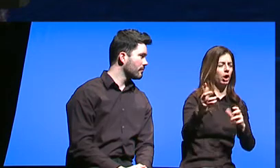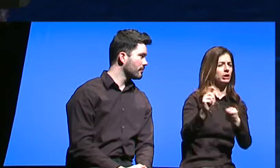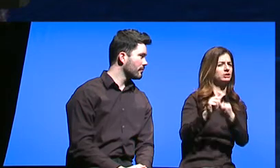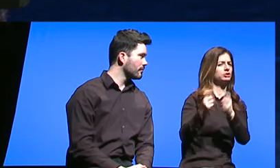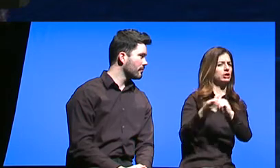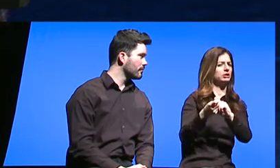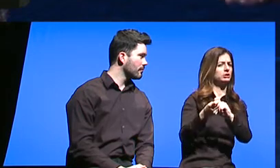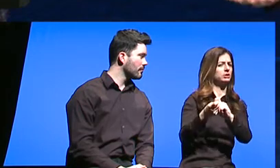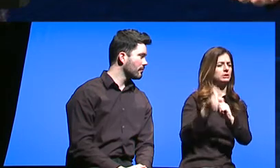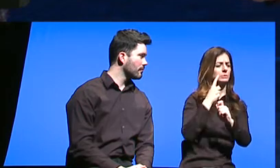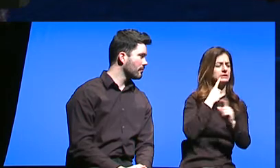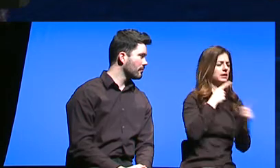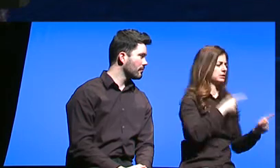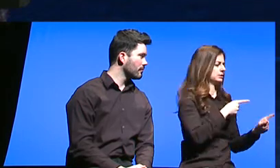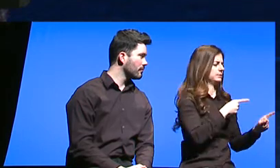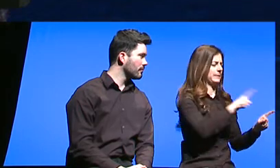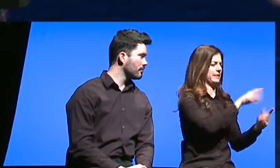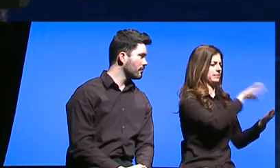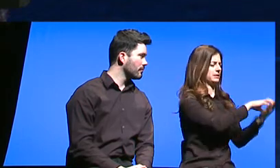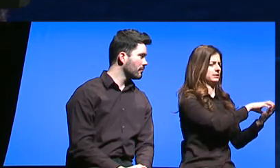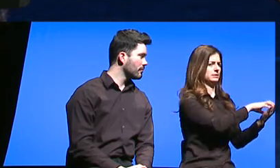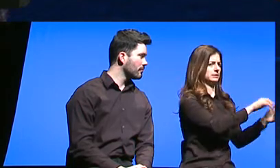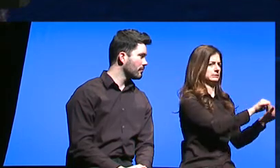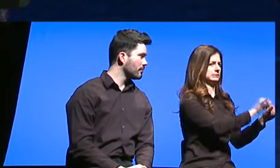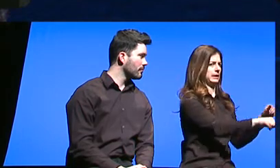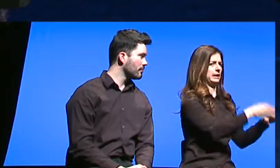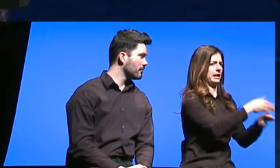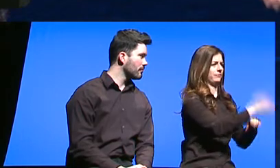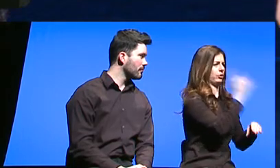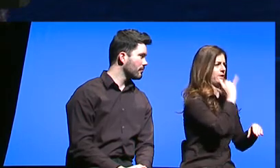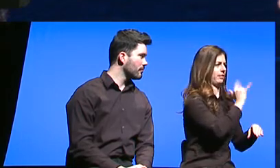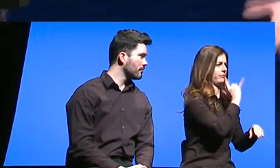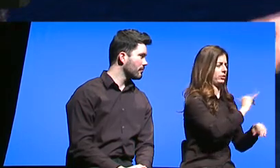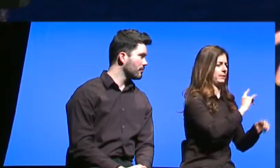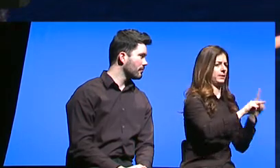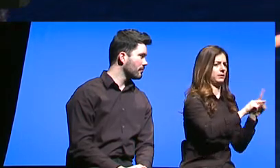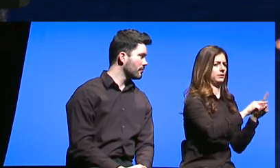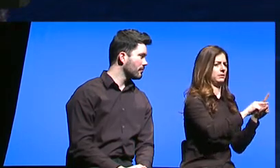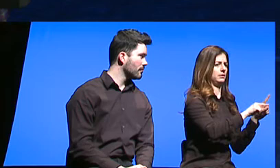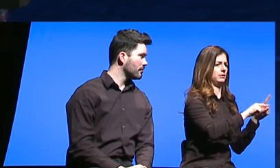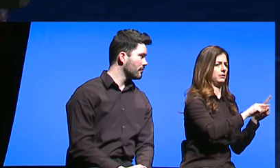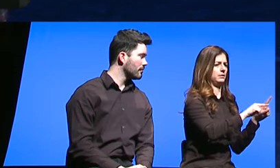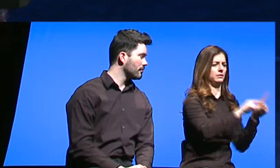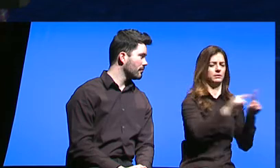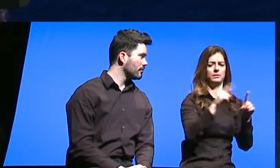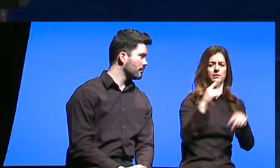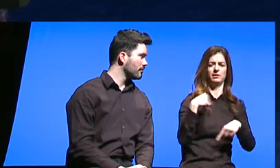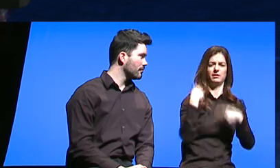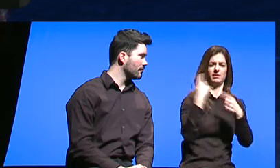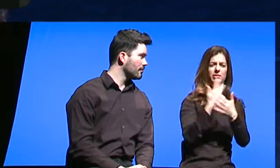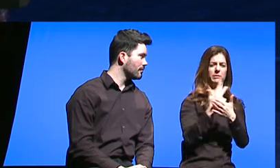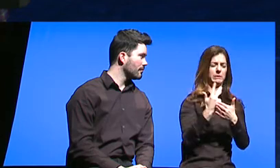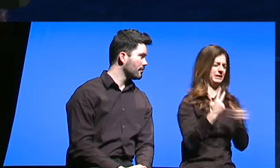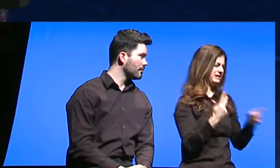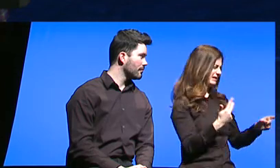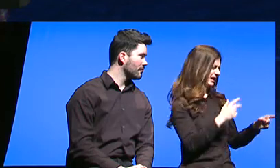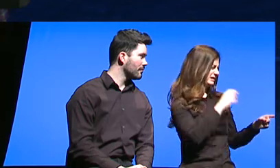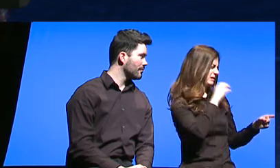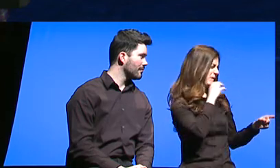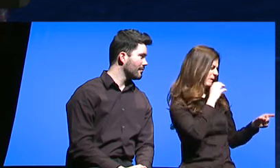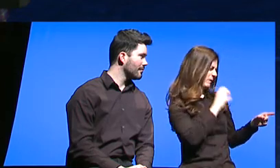that passage might stand for a while. And then, you know, in the last 3 weeks, we've been like, oh, that feels really dated and